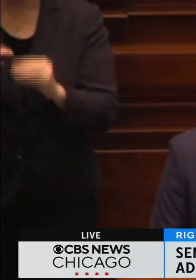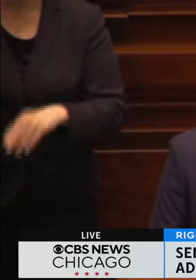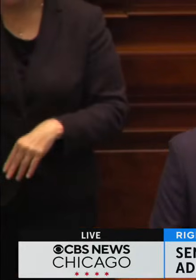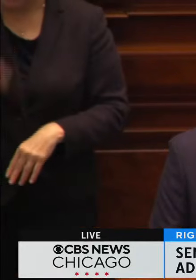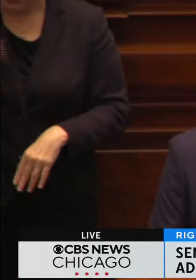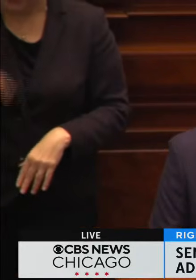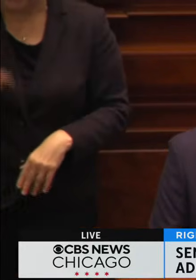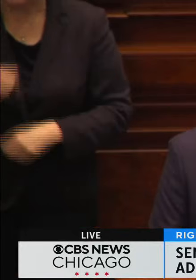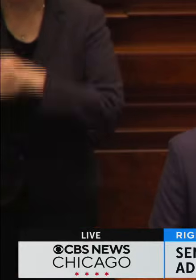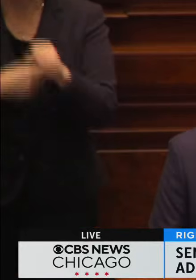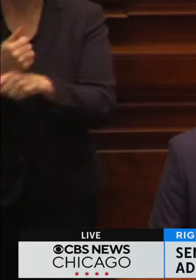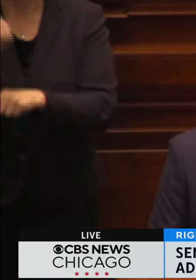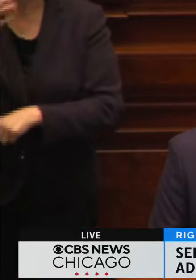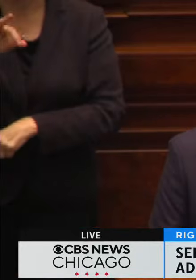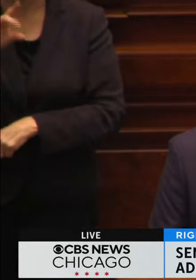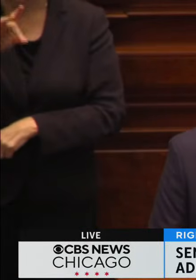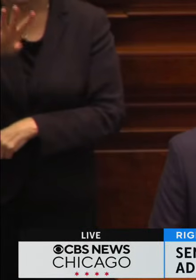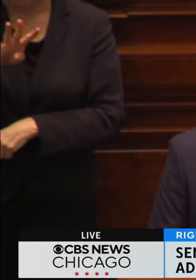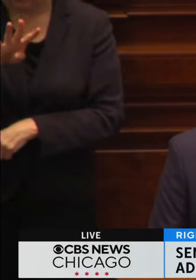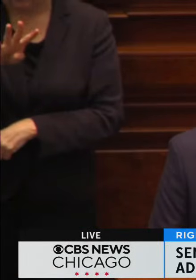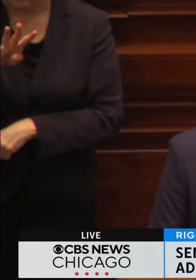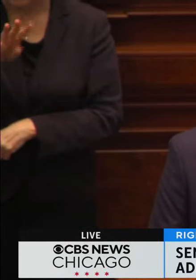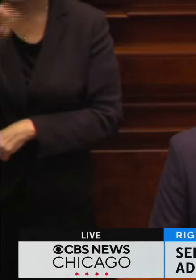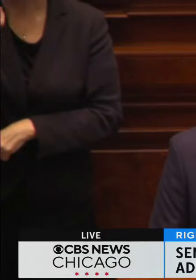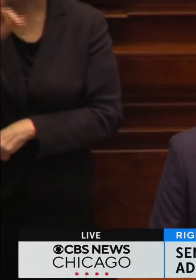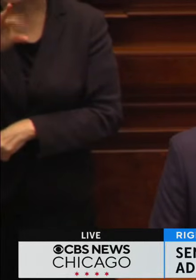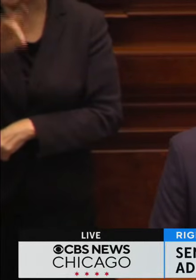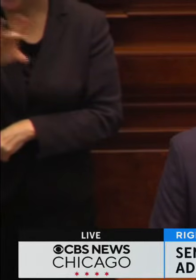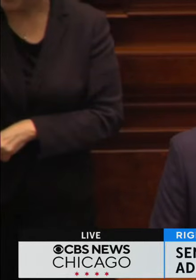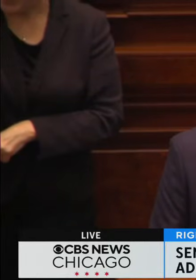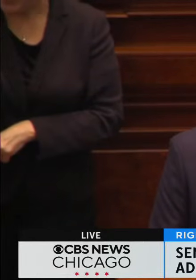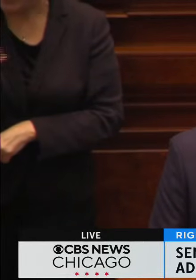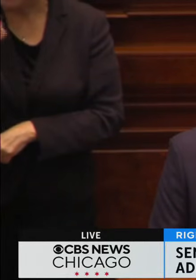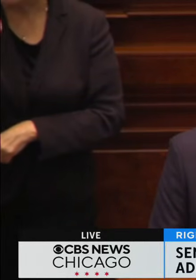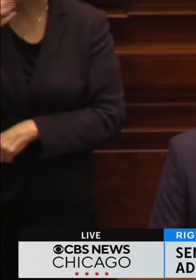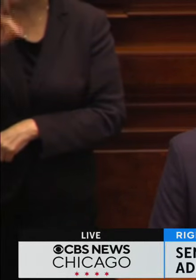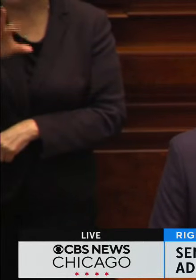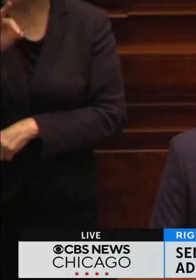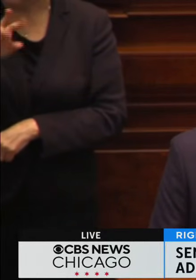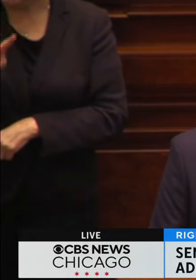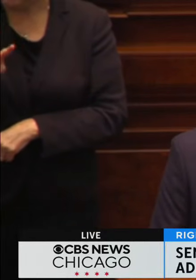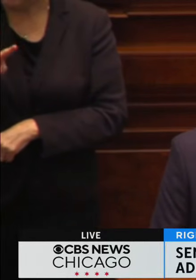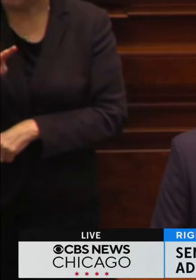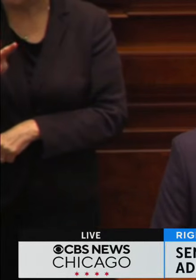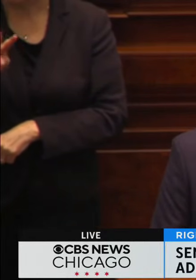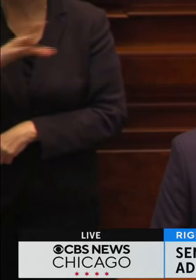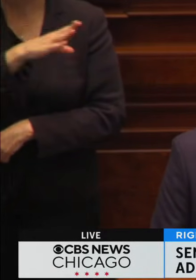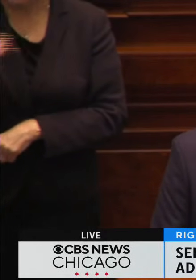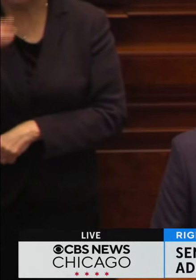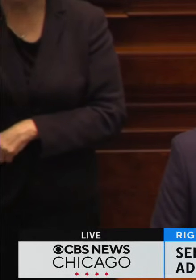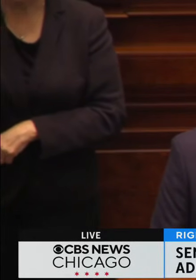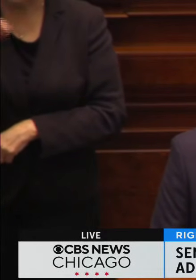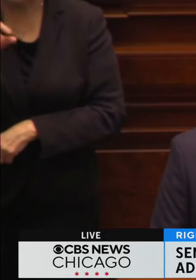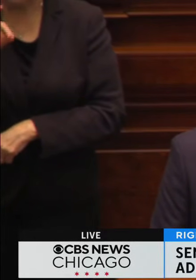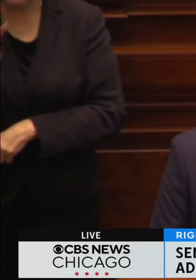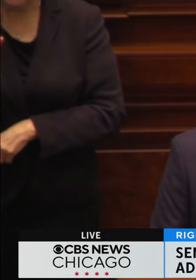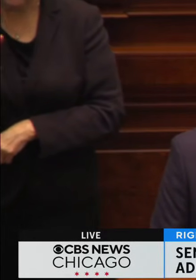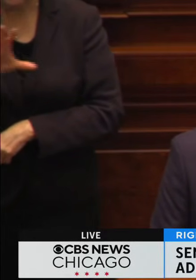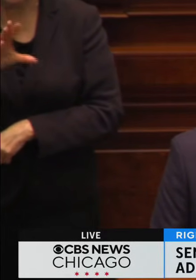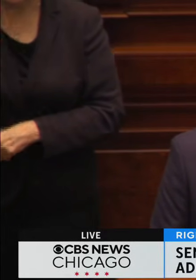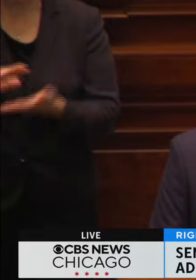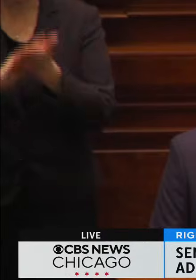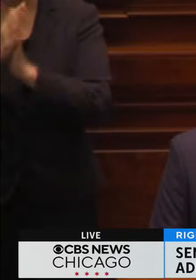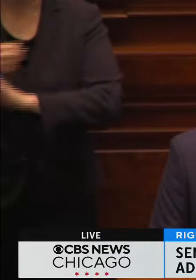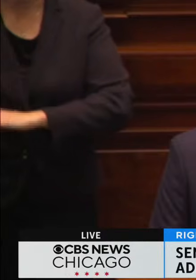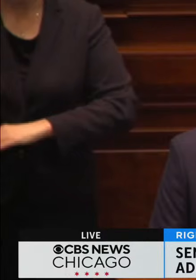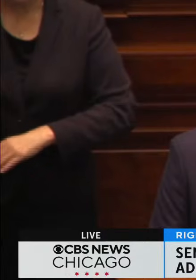in 1984, 1988, 1992, and 1996, and he became